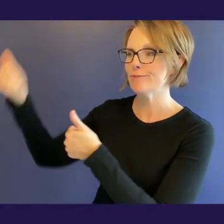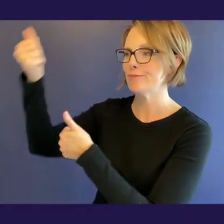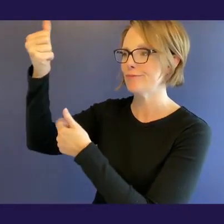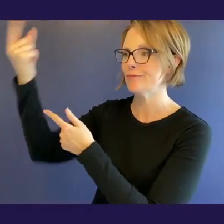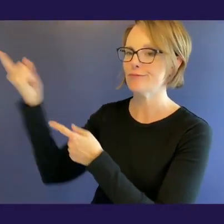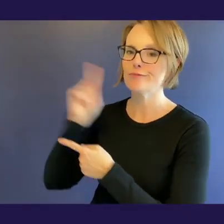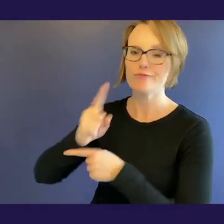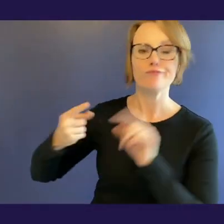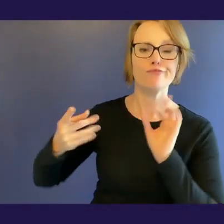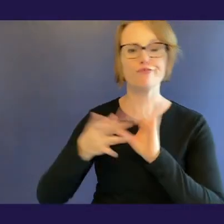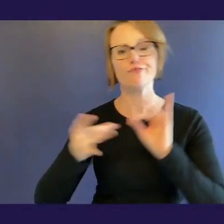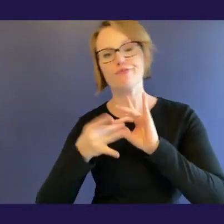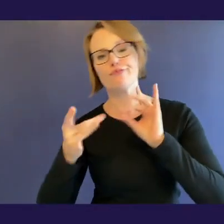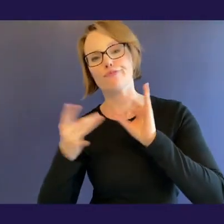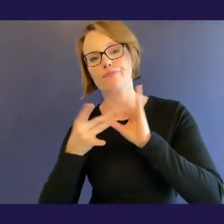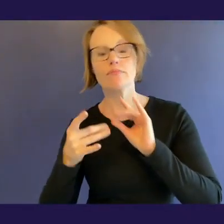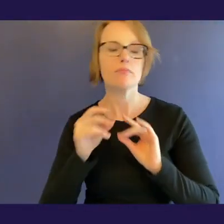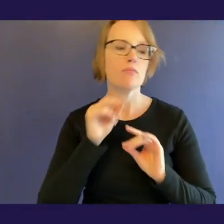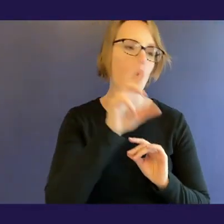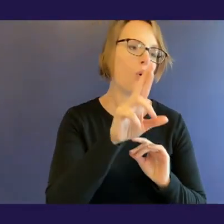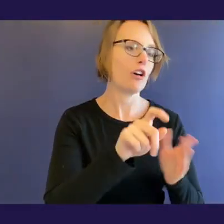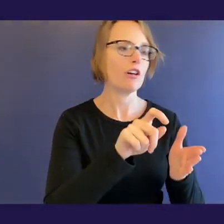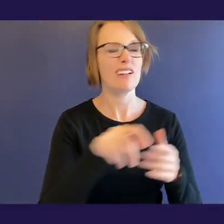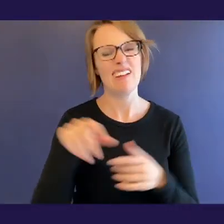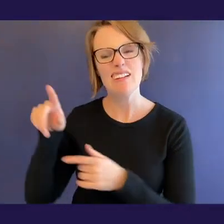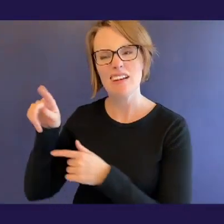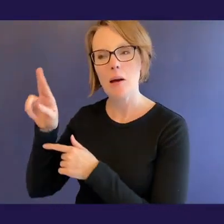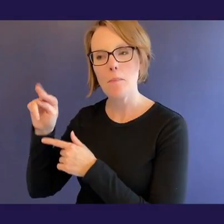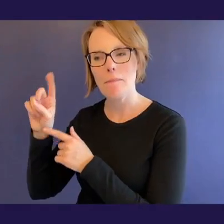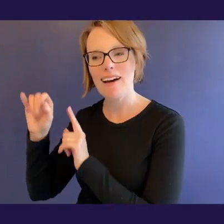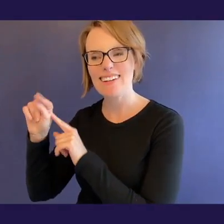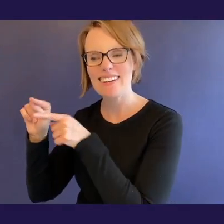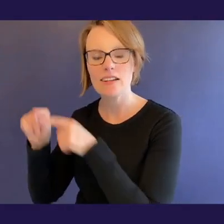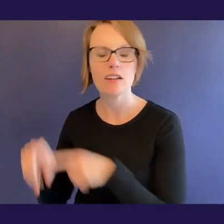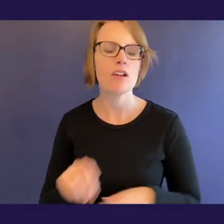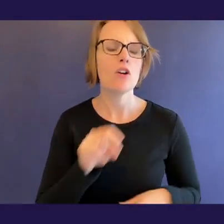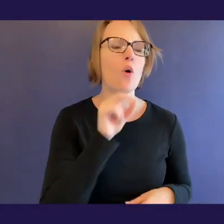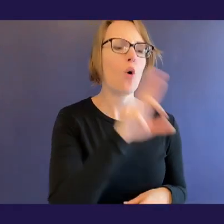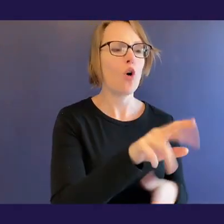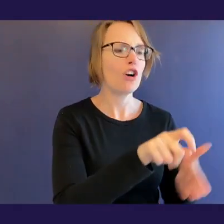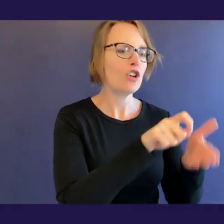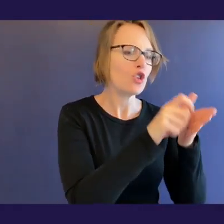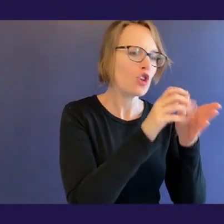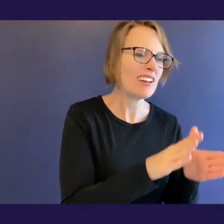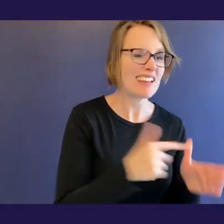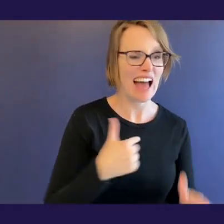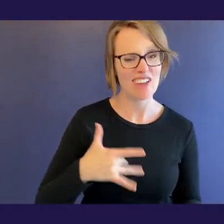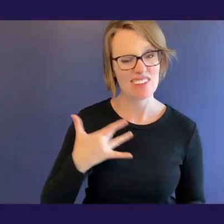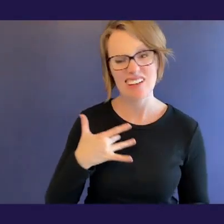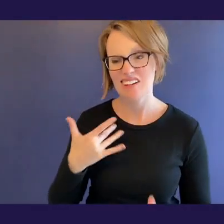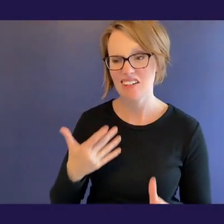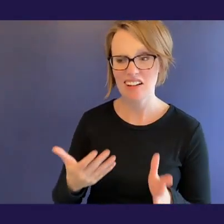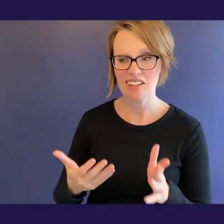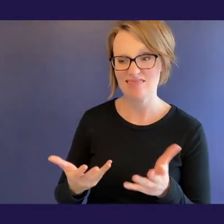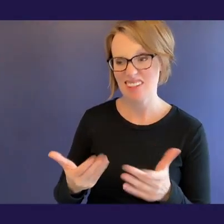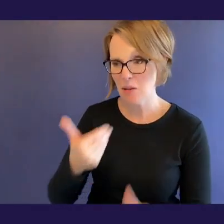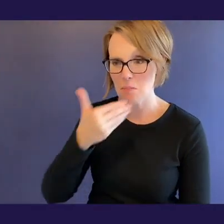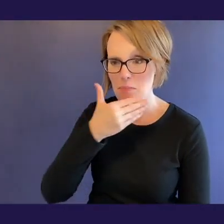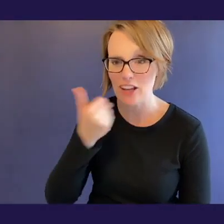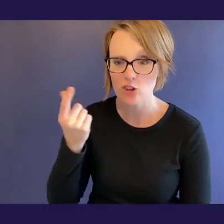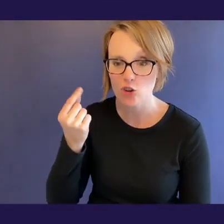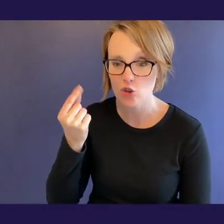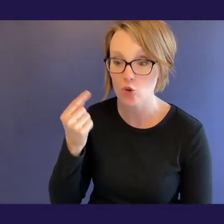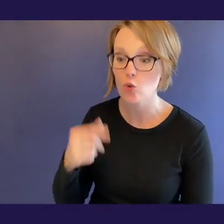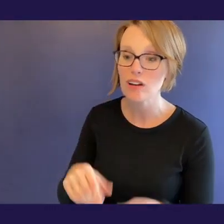they need to sort of do these kinds of interventions, probably the most useful thing we can do is to arm doctors and nurses with